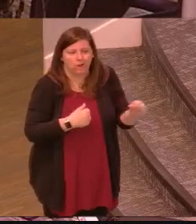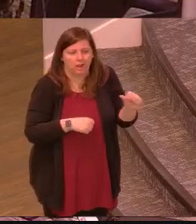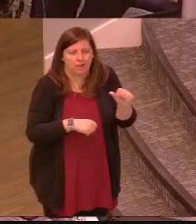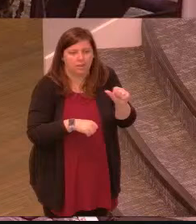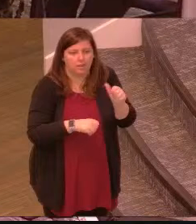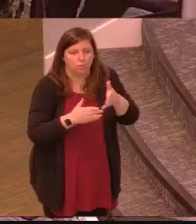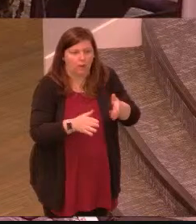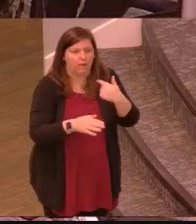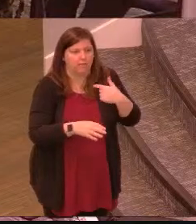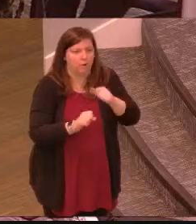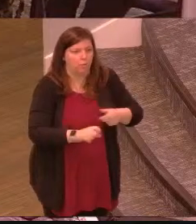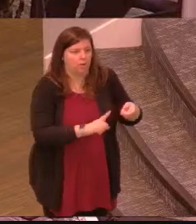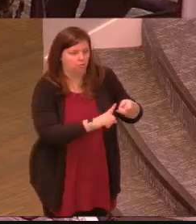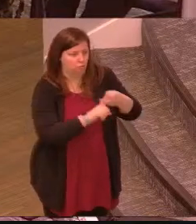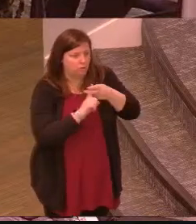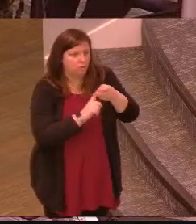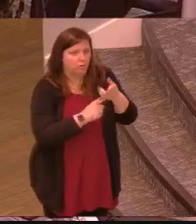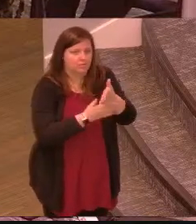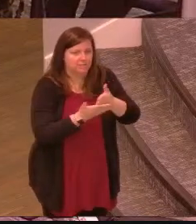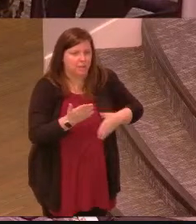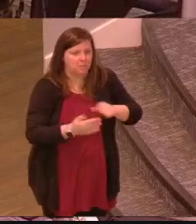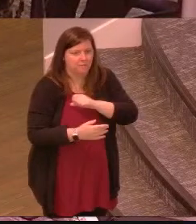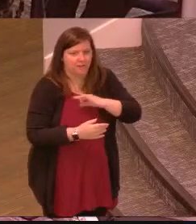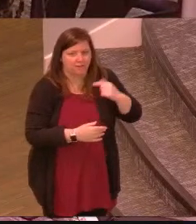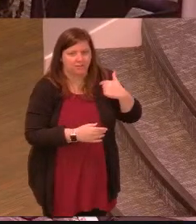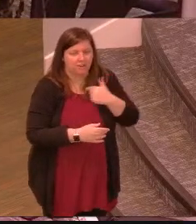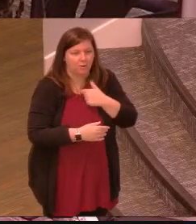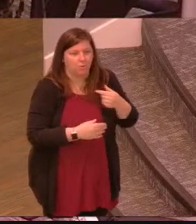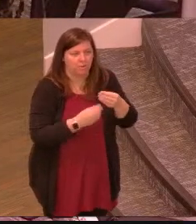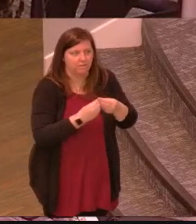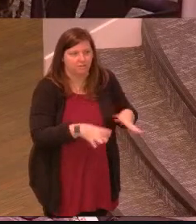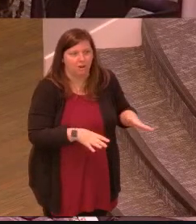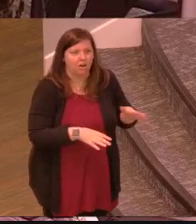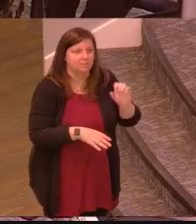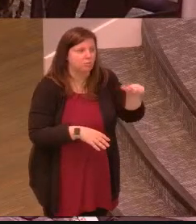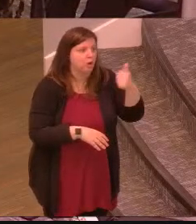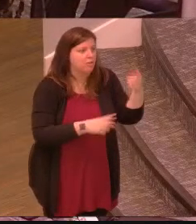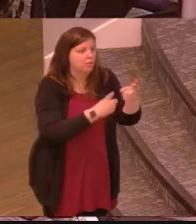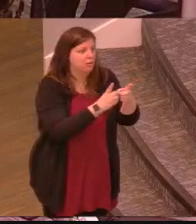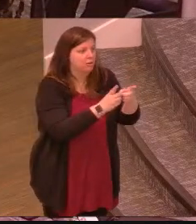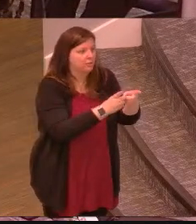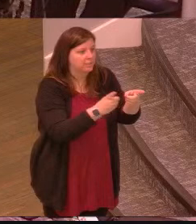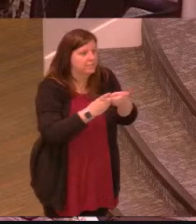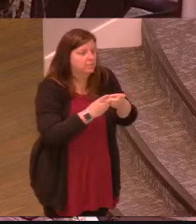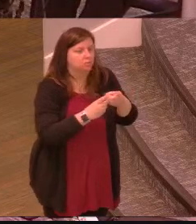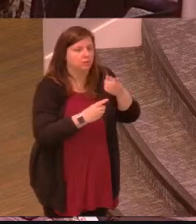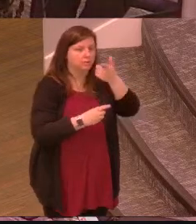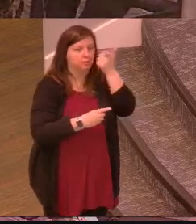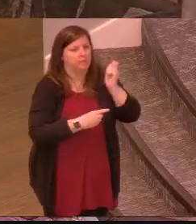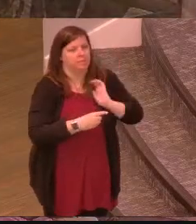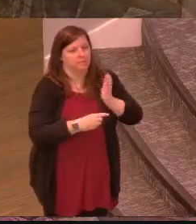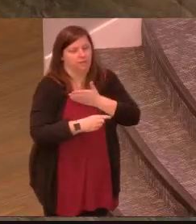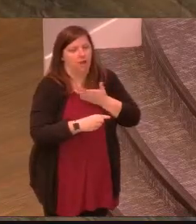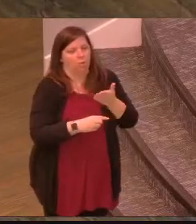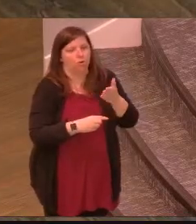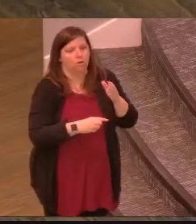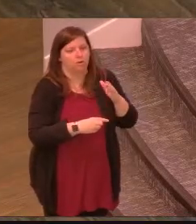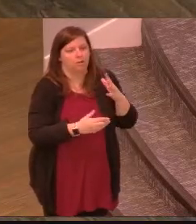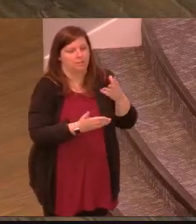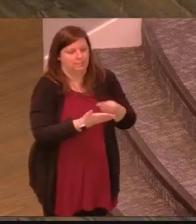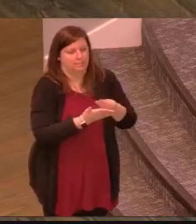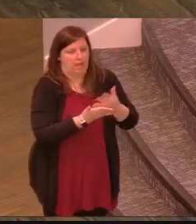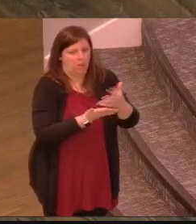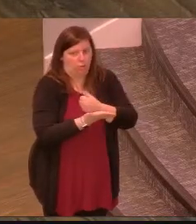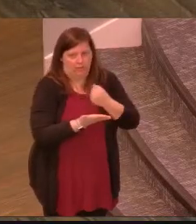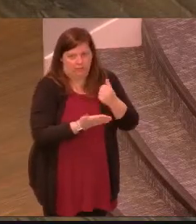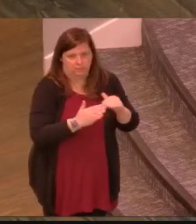faculty that we've lost over the last few years to other districts because of the salaries? So if we're looking at teacher